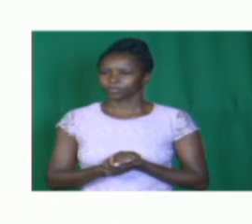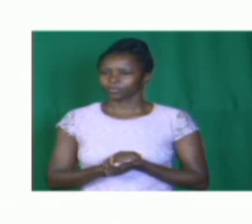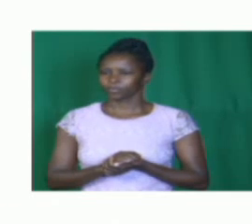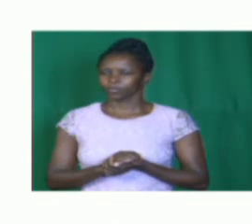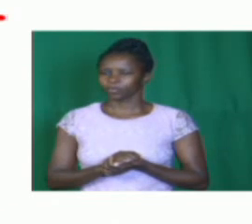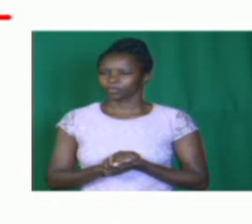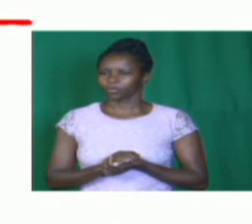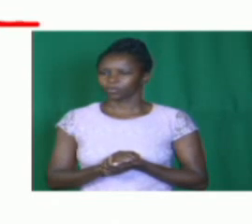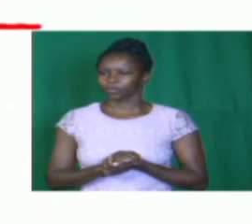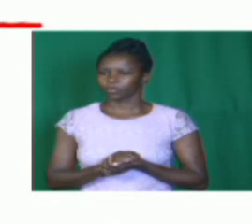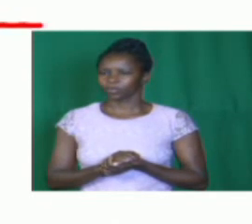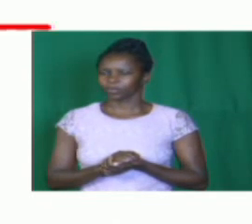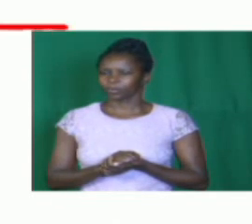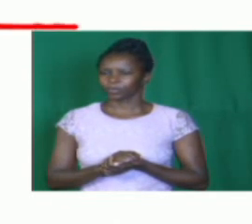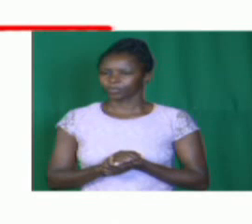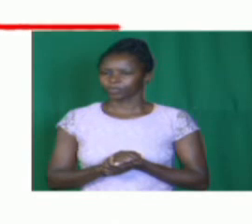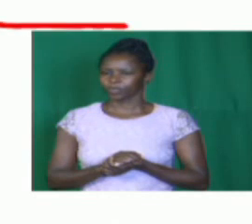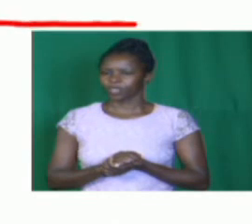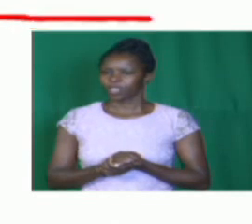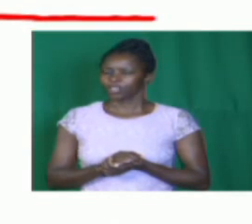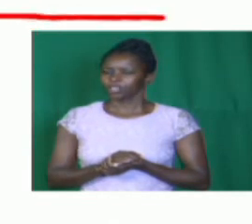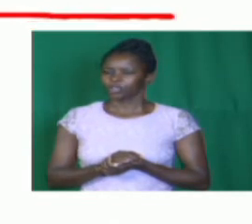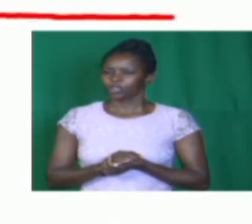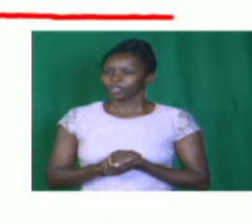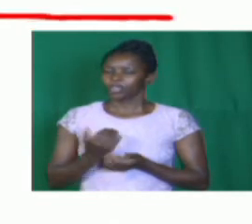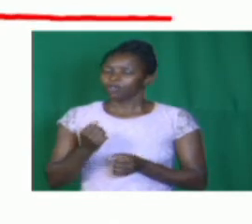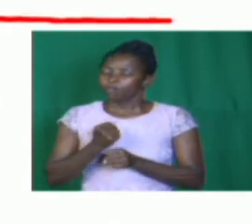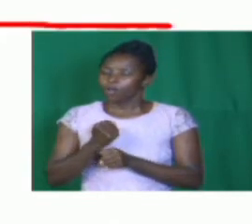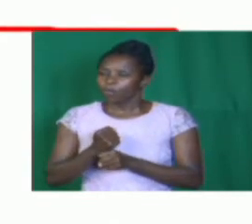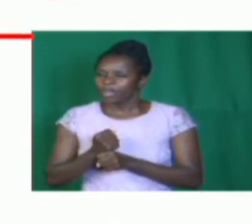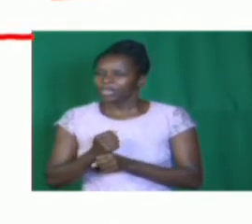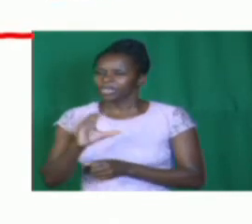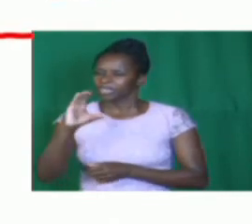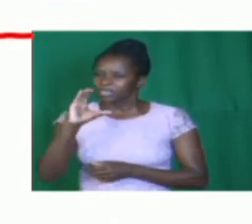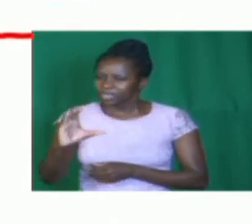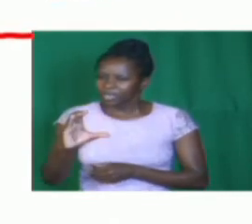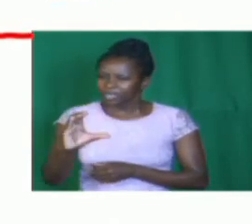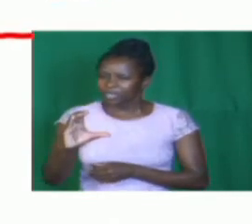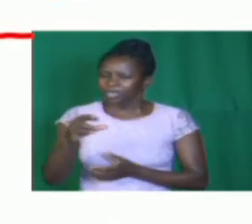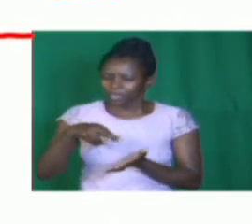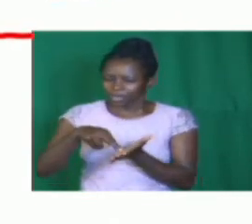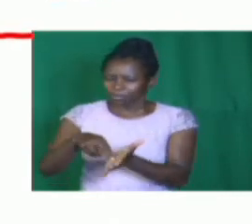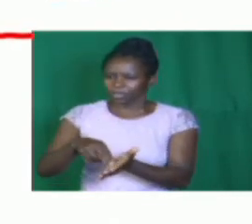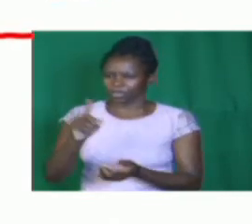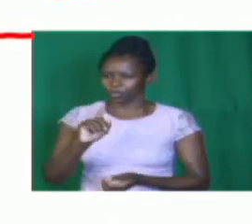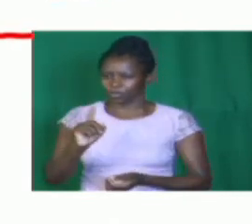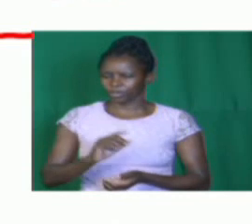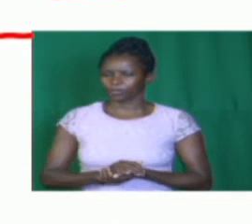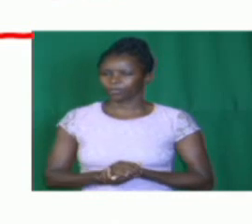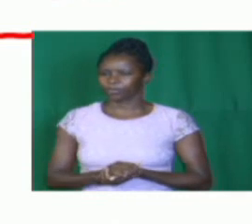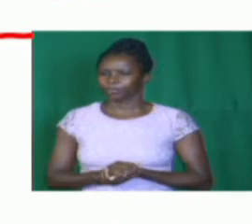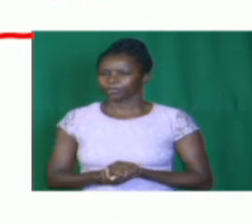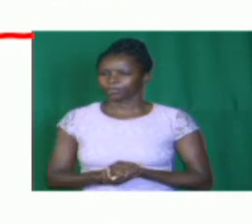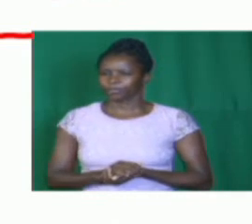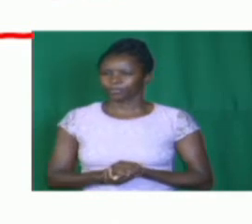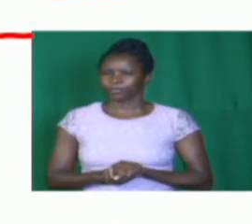Alright, so we have to work out the value of c. The c is supposed to